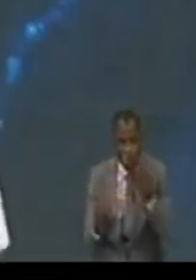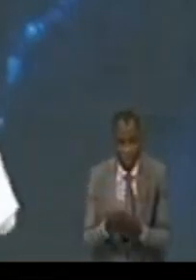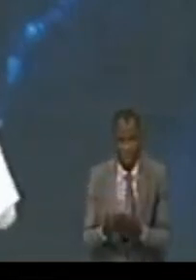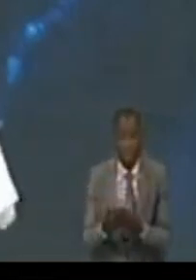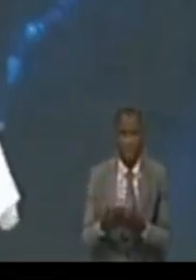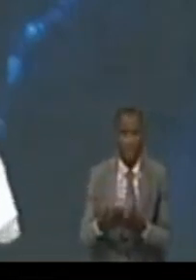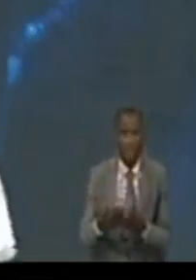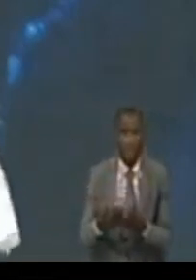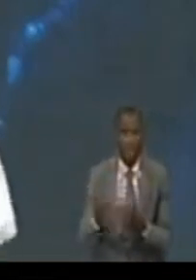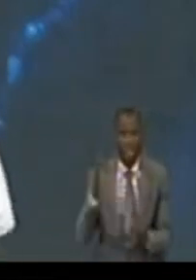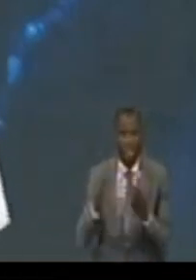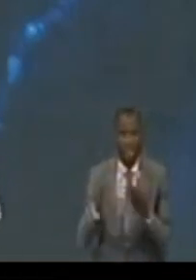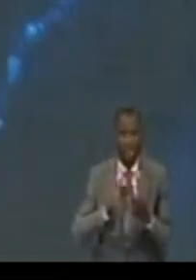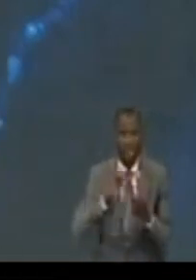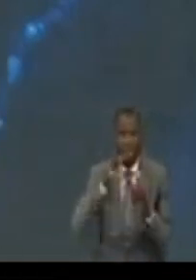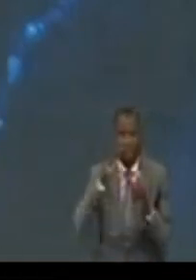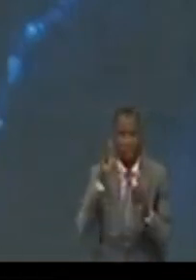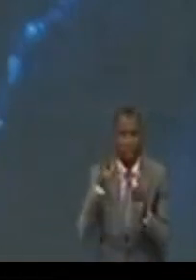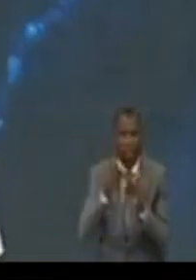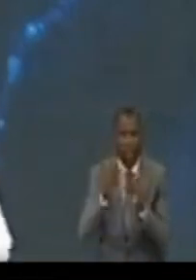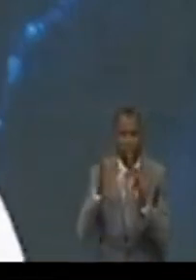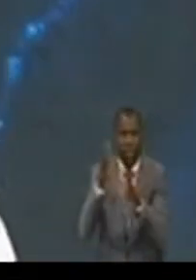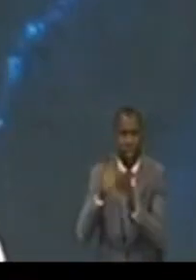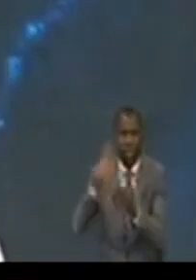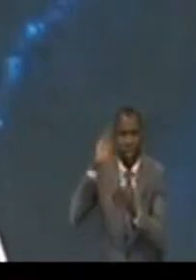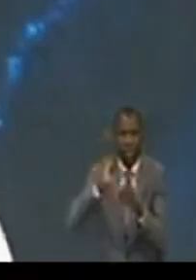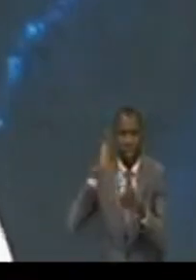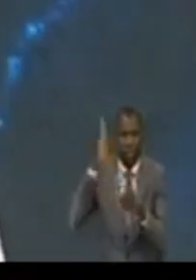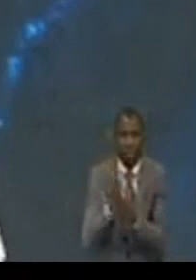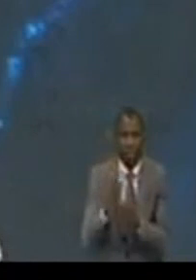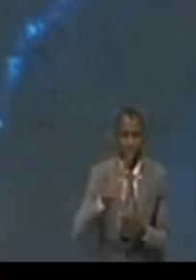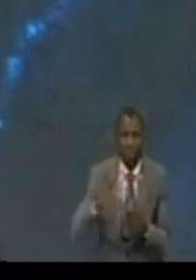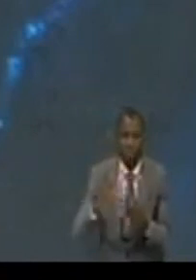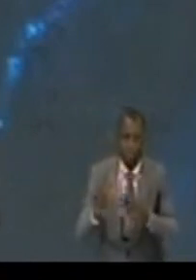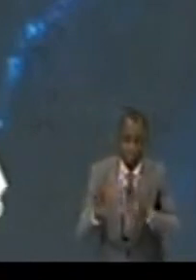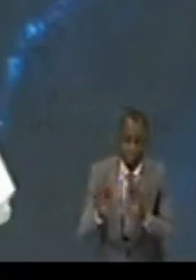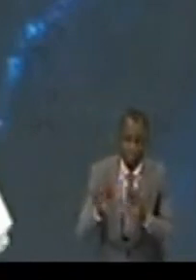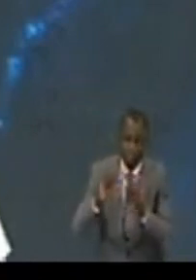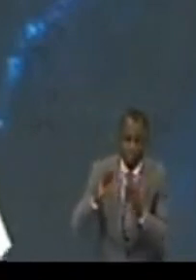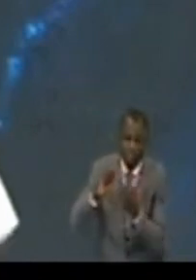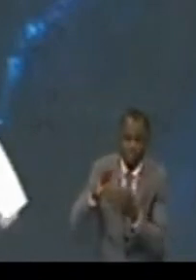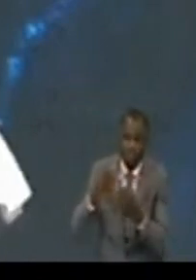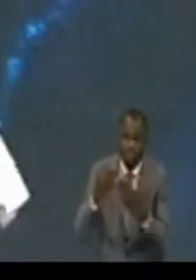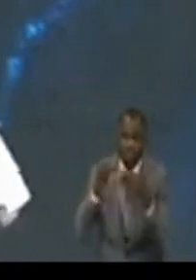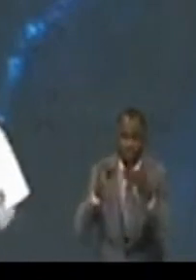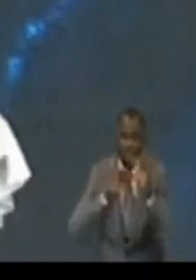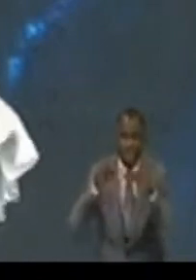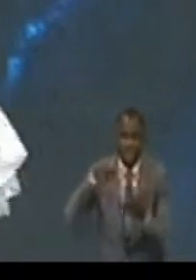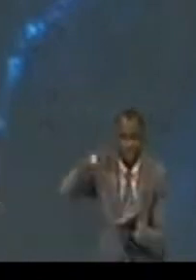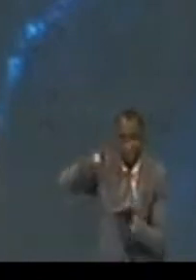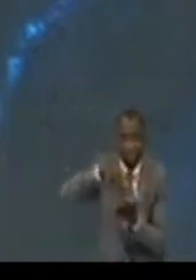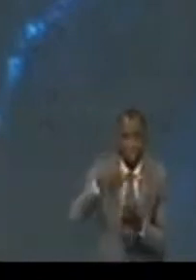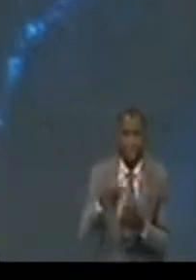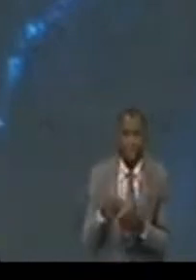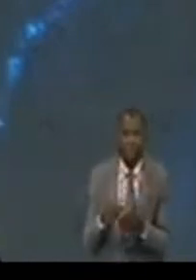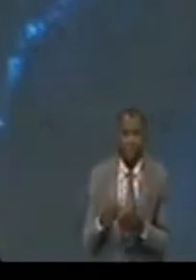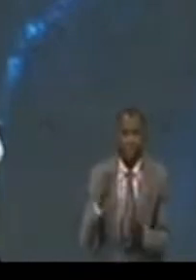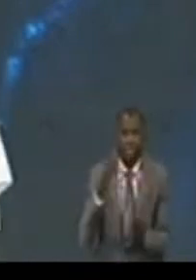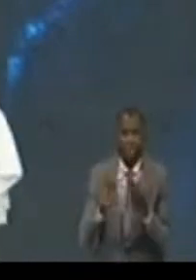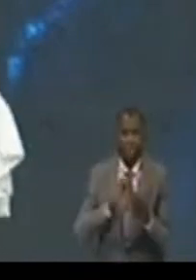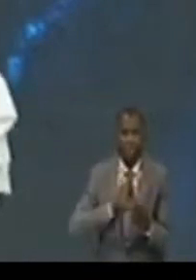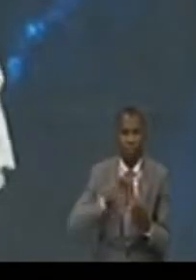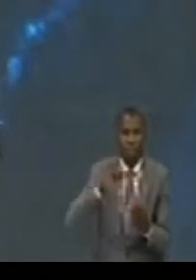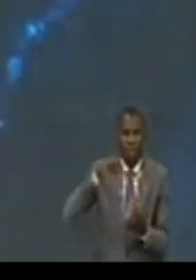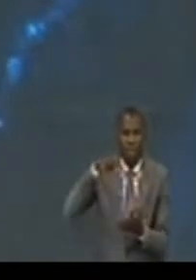sit down. And if I'm to get up, I will just be twisting my body before I will manage to get up. If I'm sitting on a flat